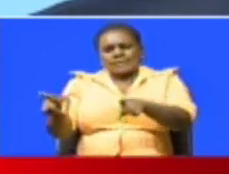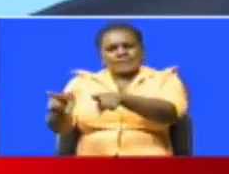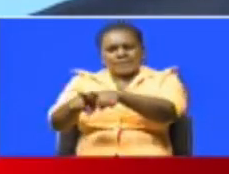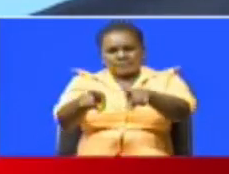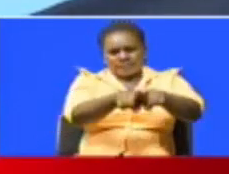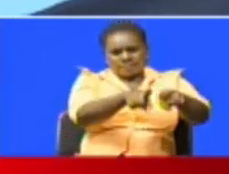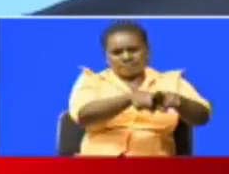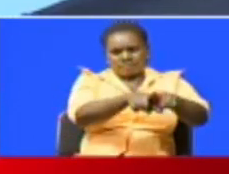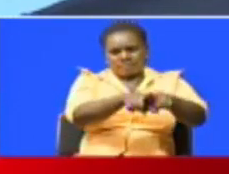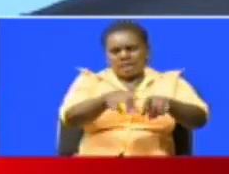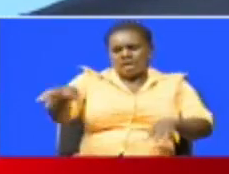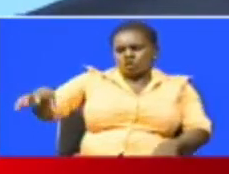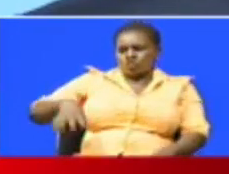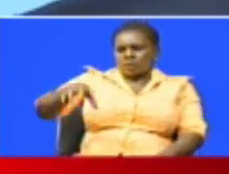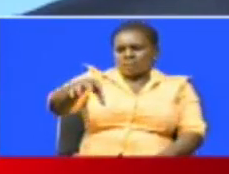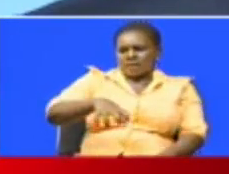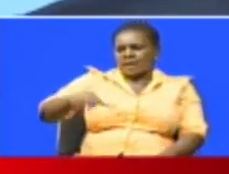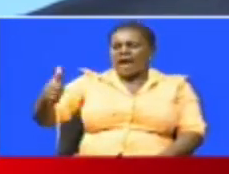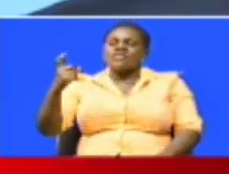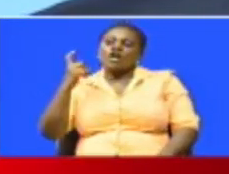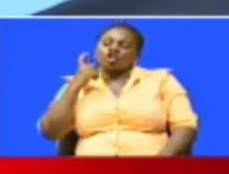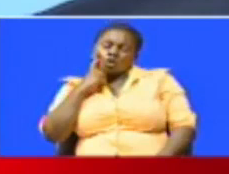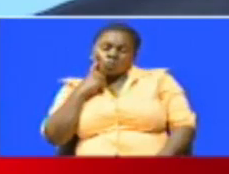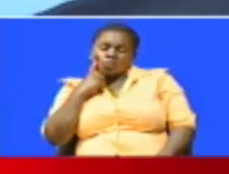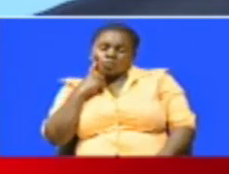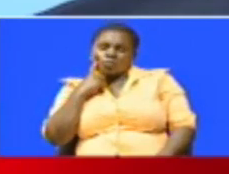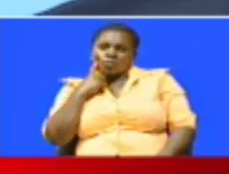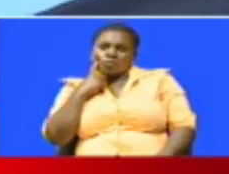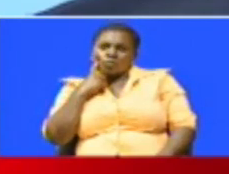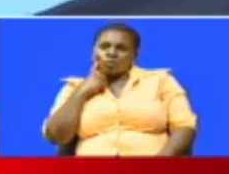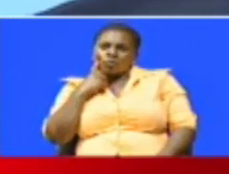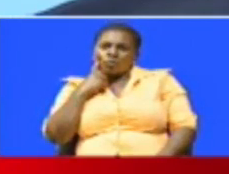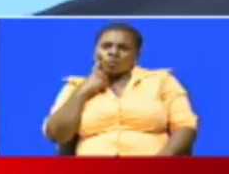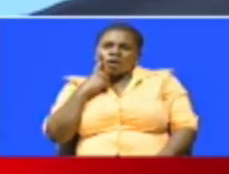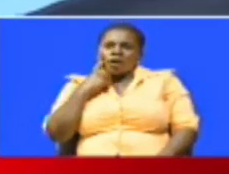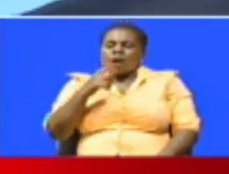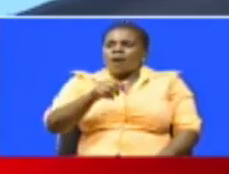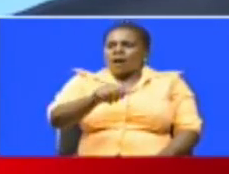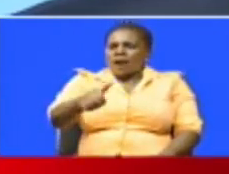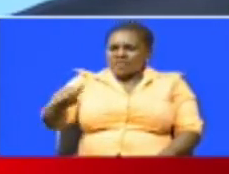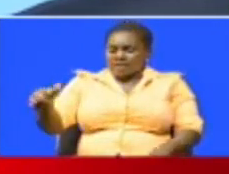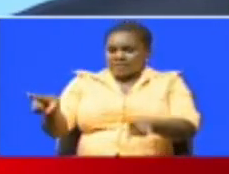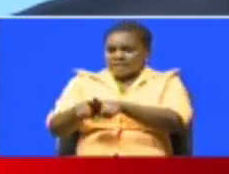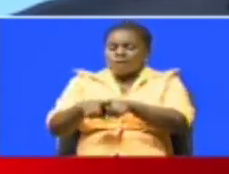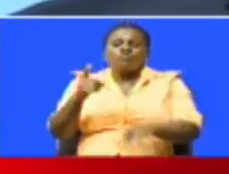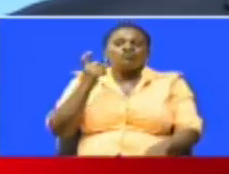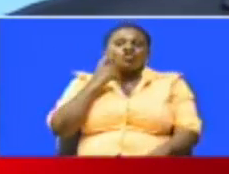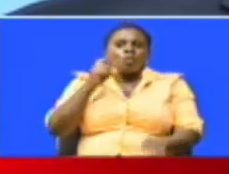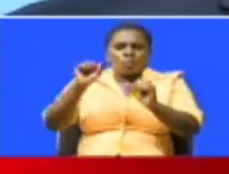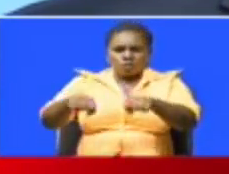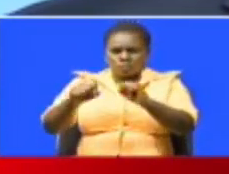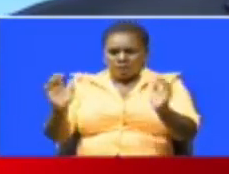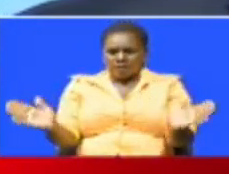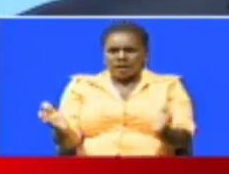Similarly, supermarkets and other shopping areas and no other establishment of a similar nature are